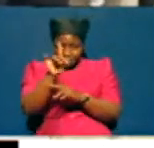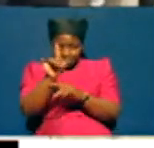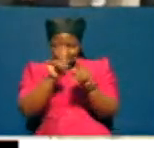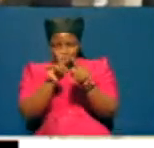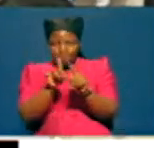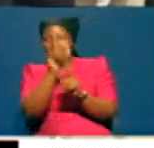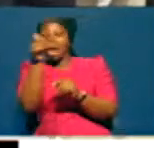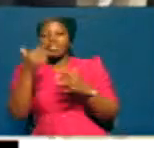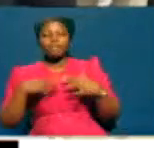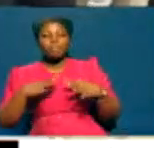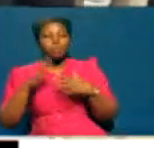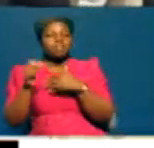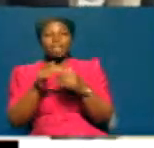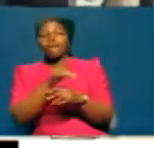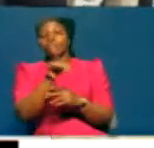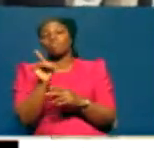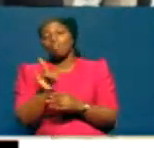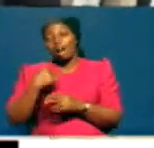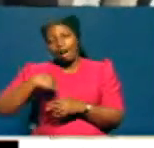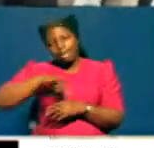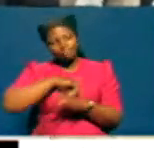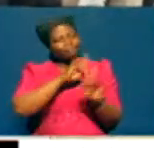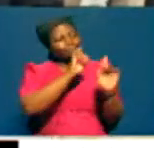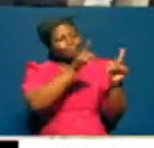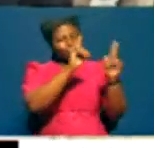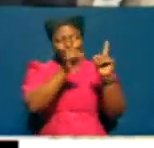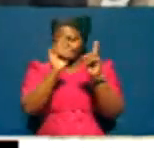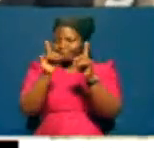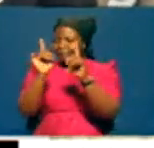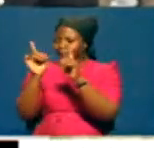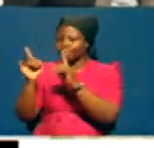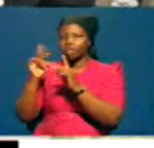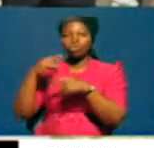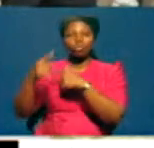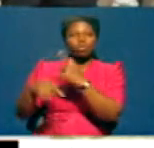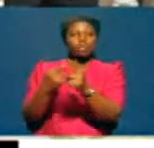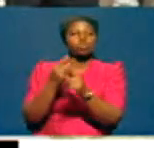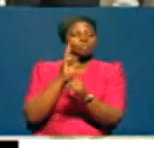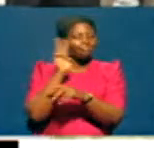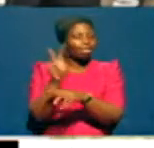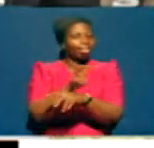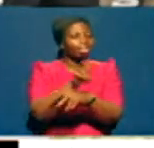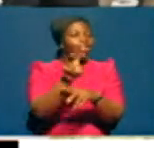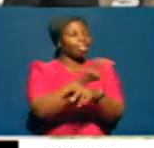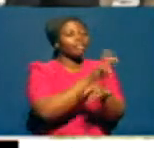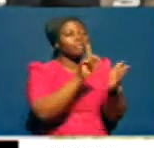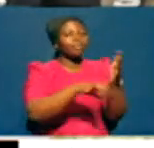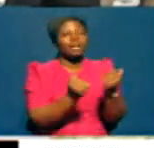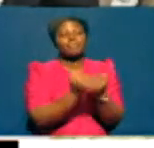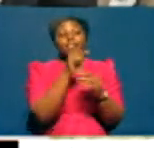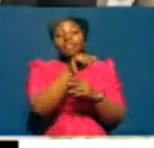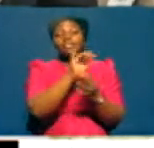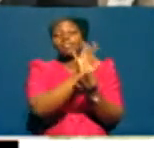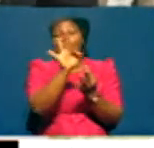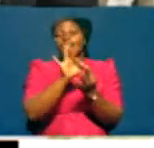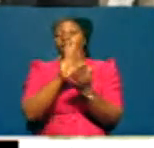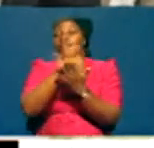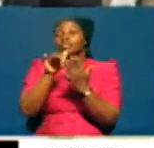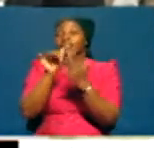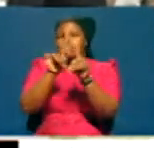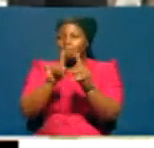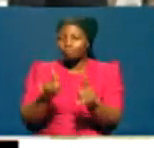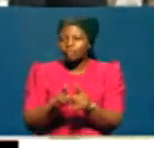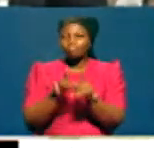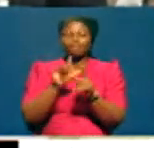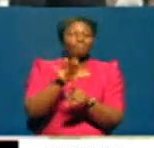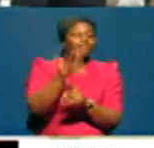you. We will be going on just to continue monitoring what is happening at this particular center and also finding out more information about the mass